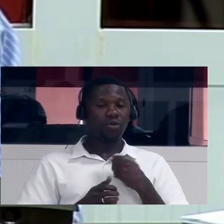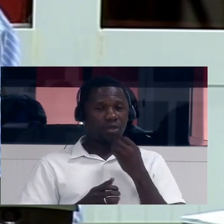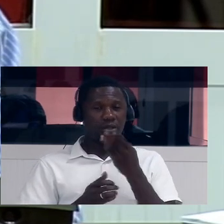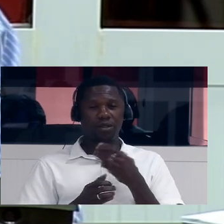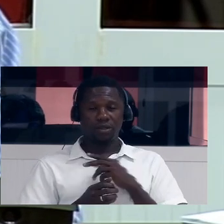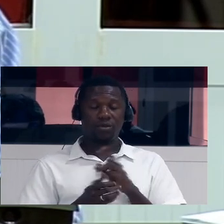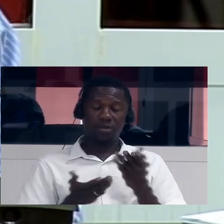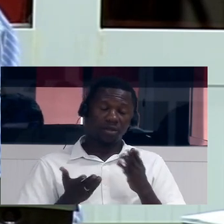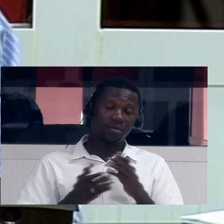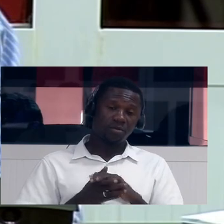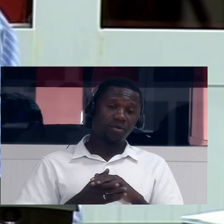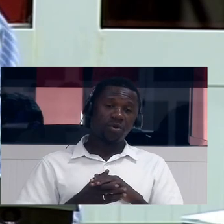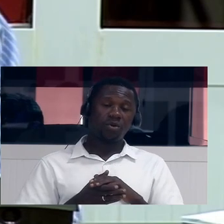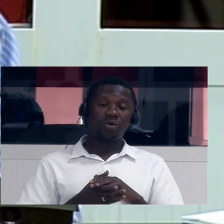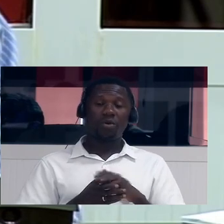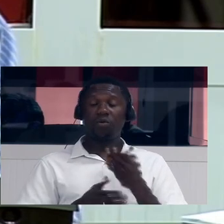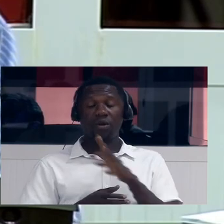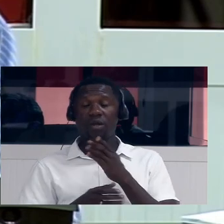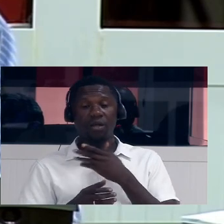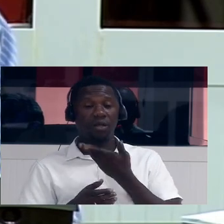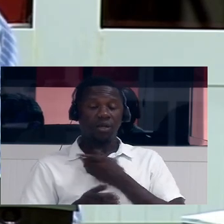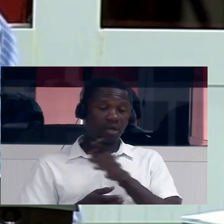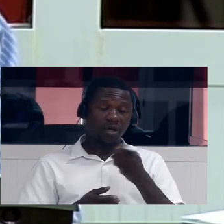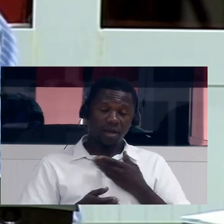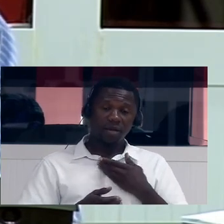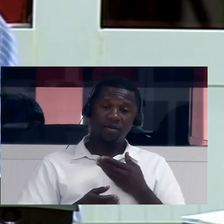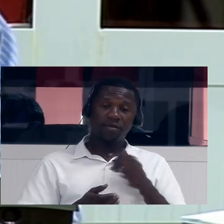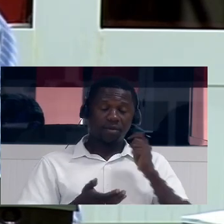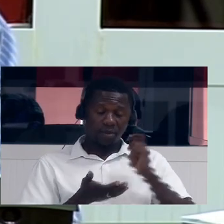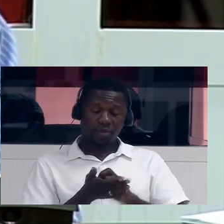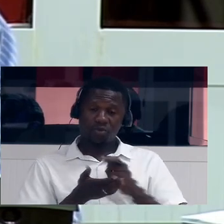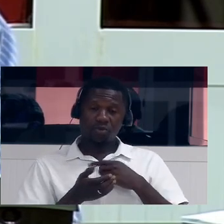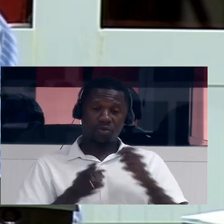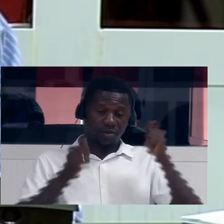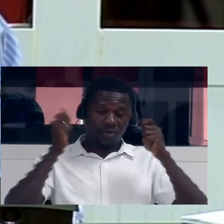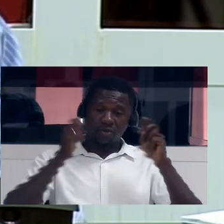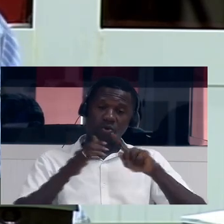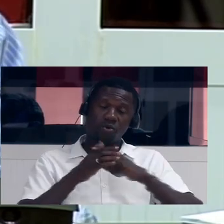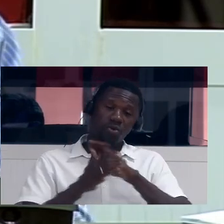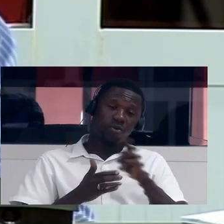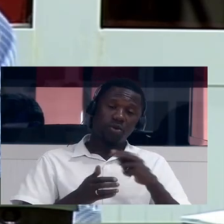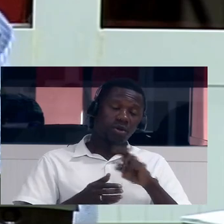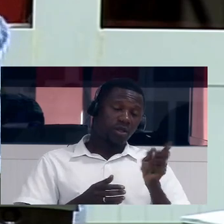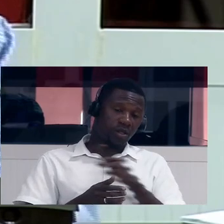quite adamant, and they said whether they had permission to demonstrate or not, they were going to demonstrate. There